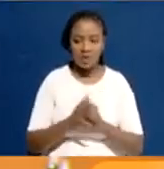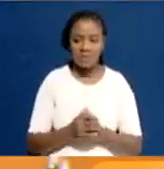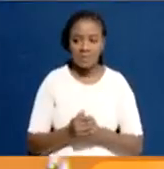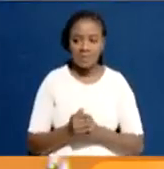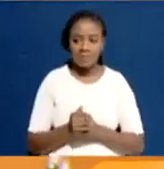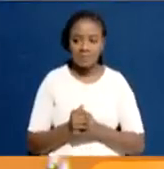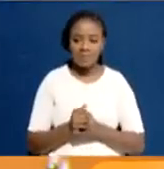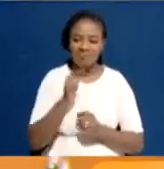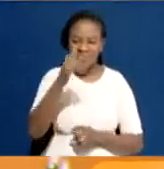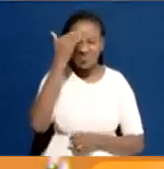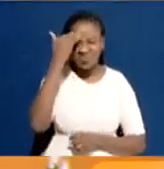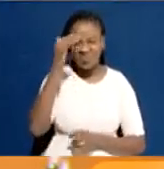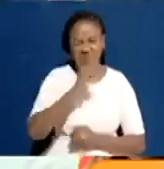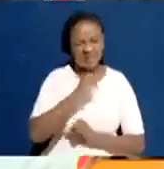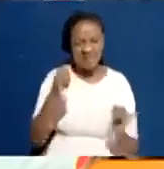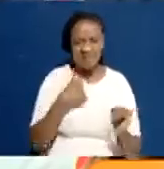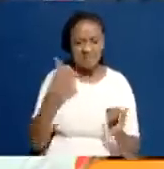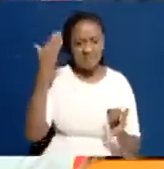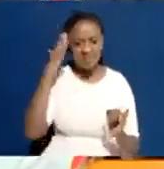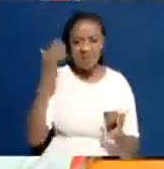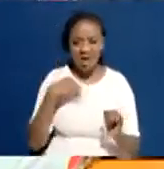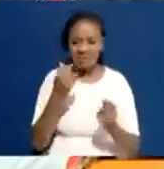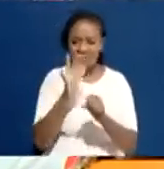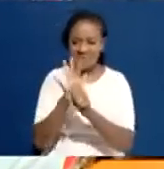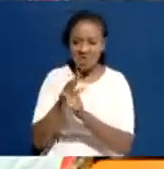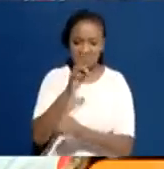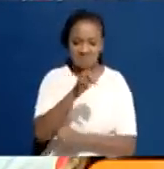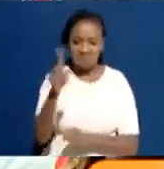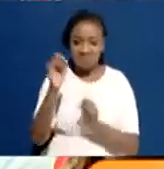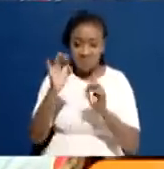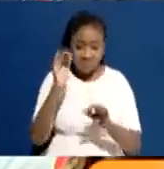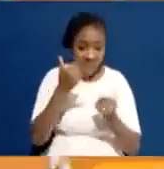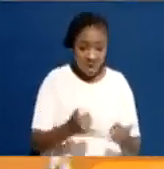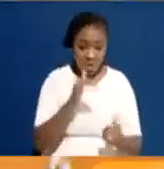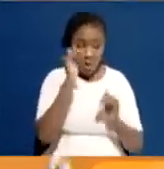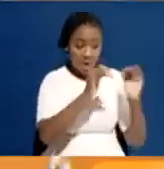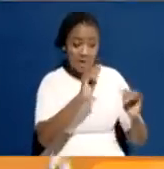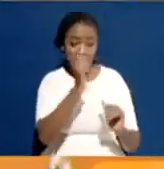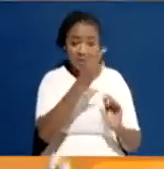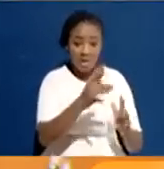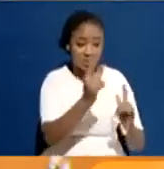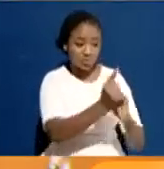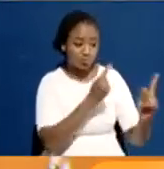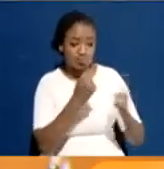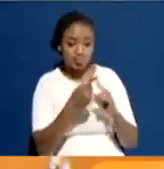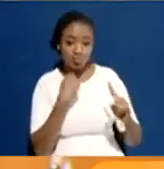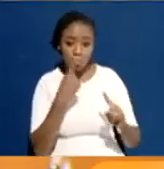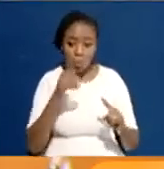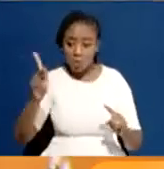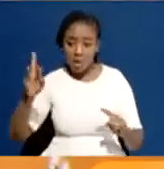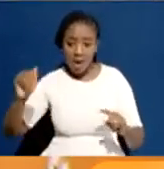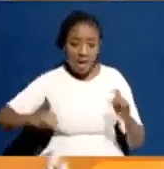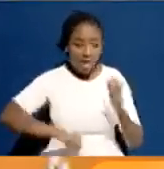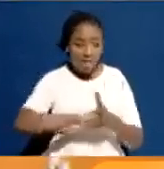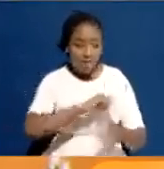And you know what I'm saying is true. There are many examples. If we ask Kenyans to step forward